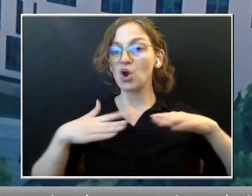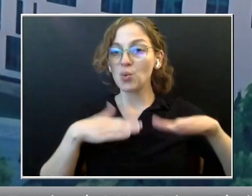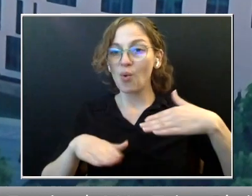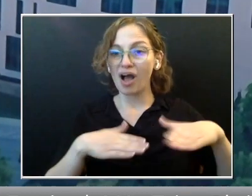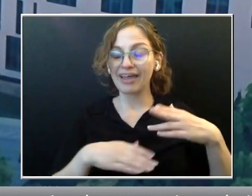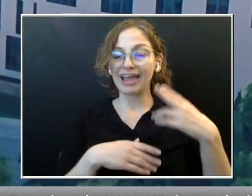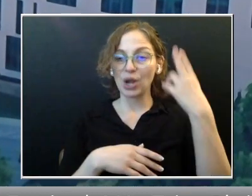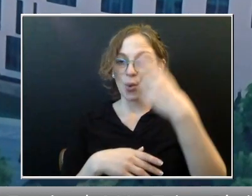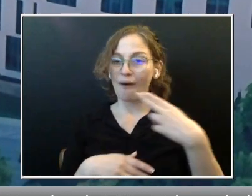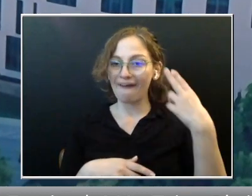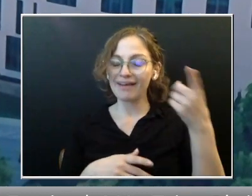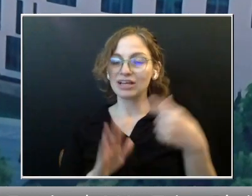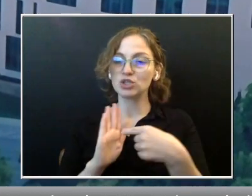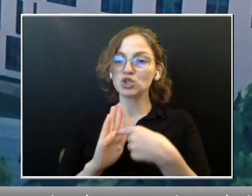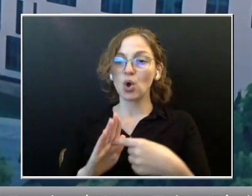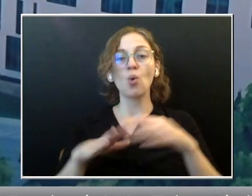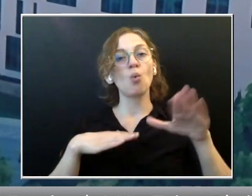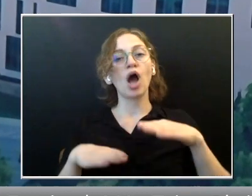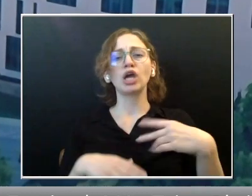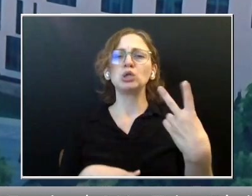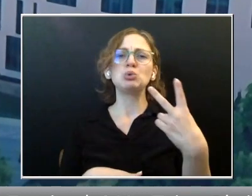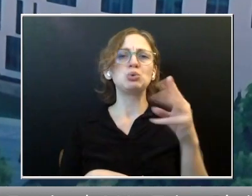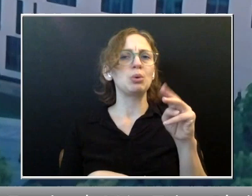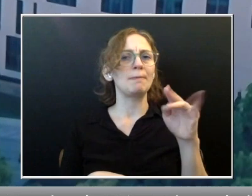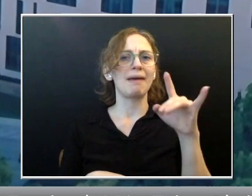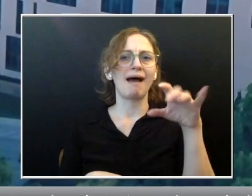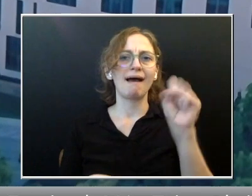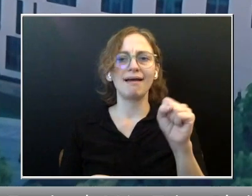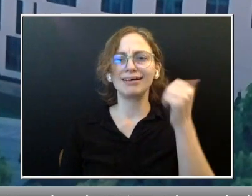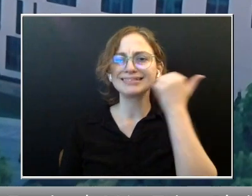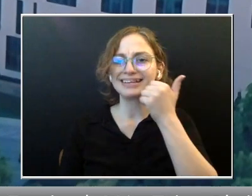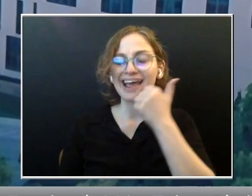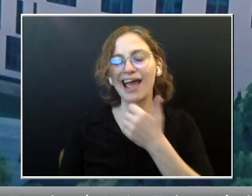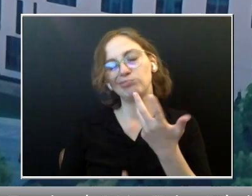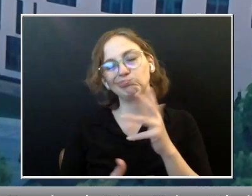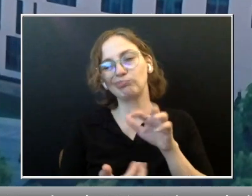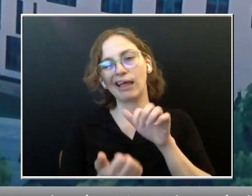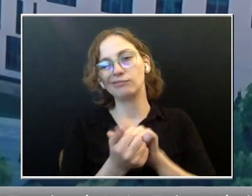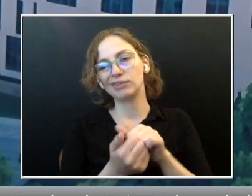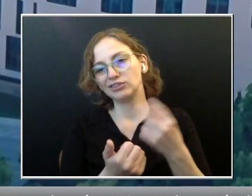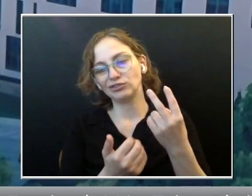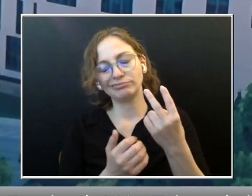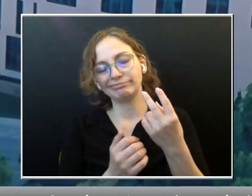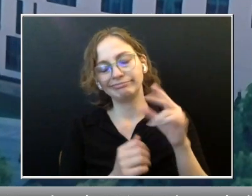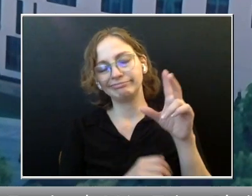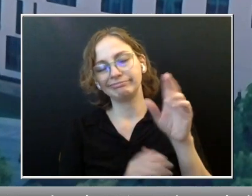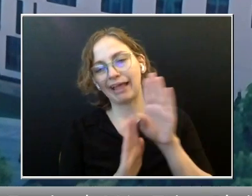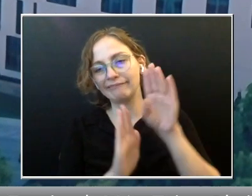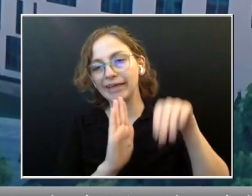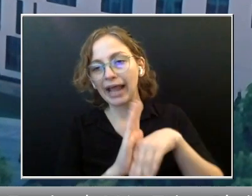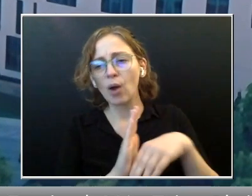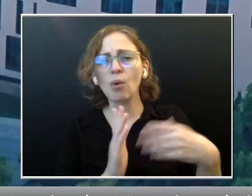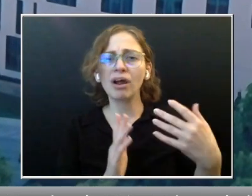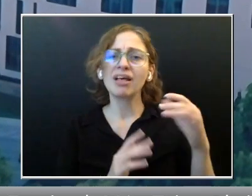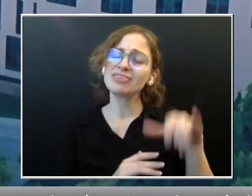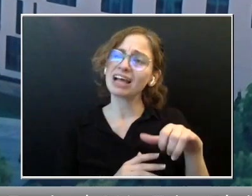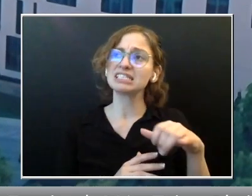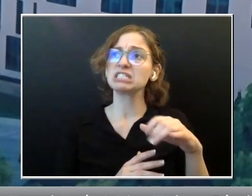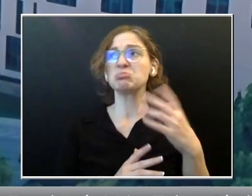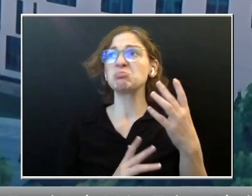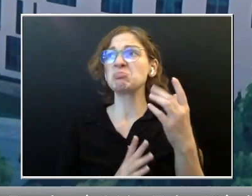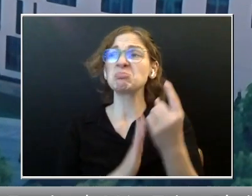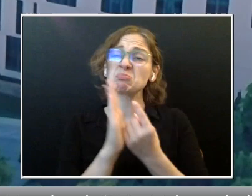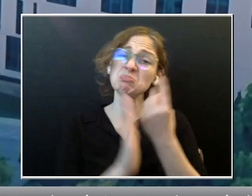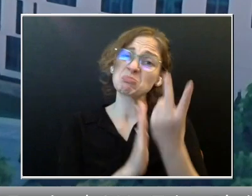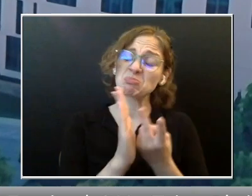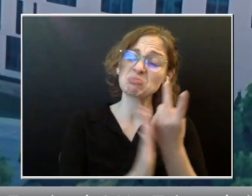on the average, which relates to 30 minutes, that's a couple, 3 hours a week, they had half the death risk as people who